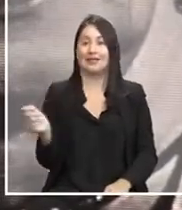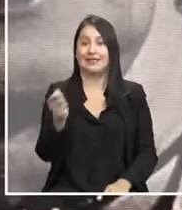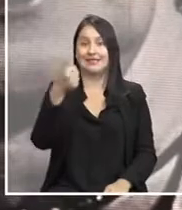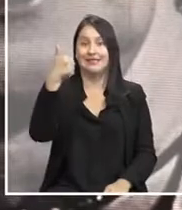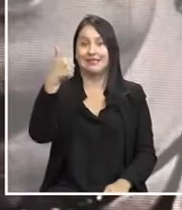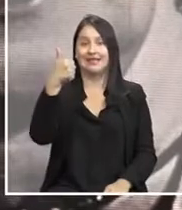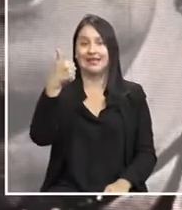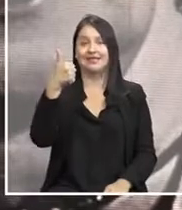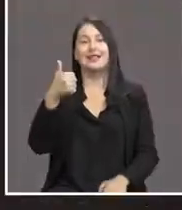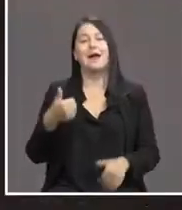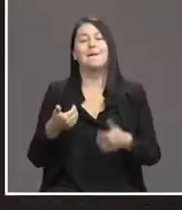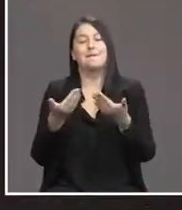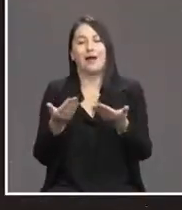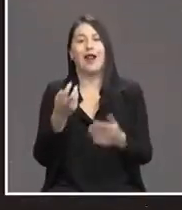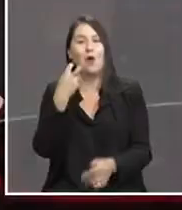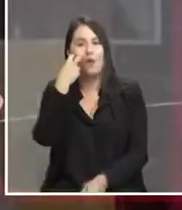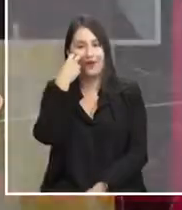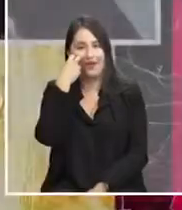por la Humanidad.